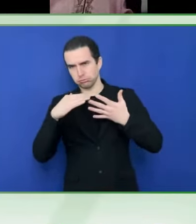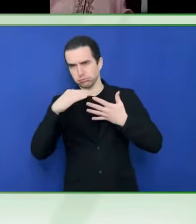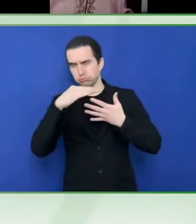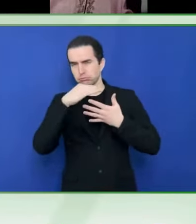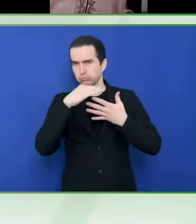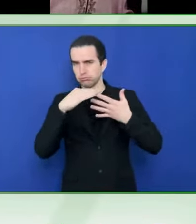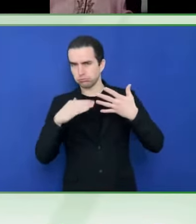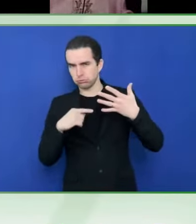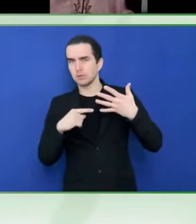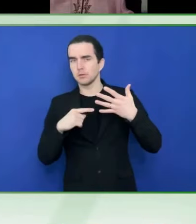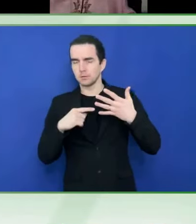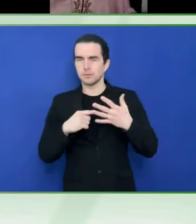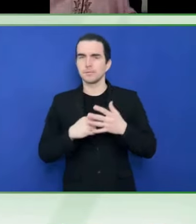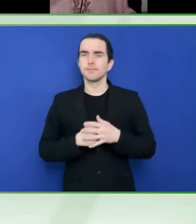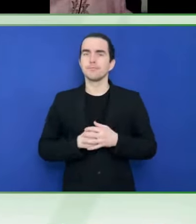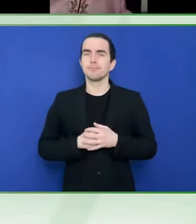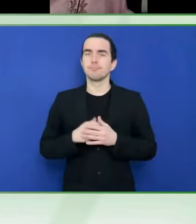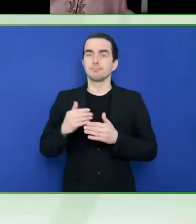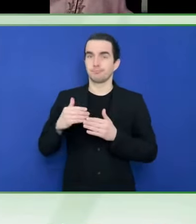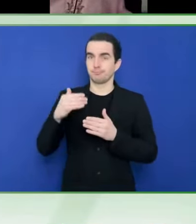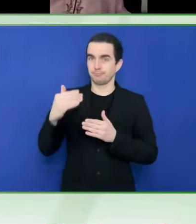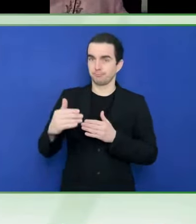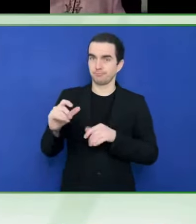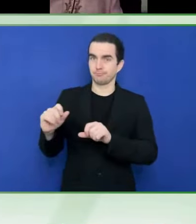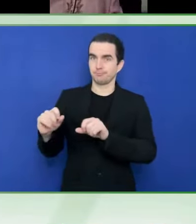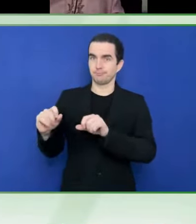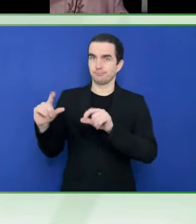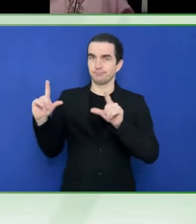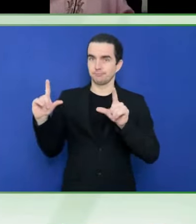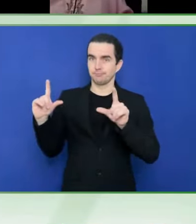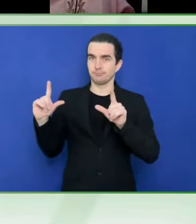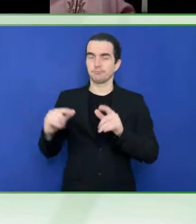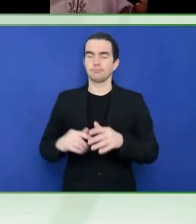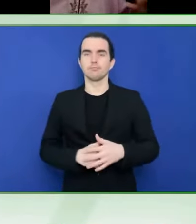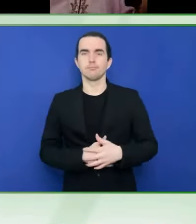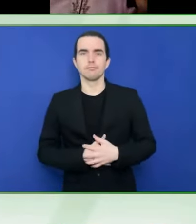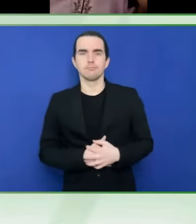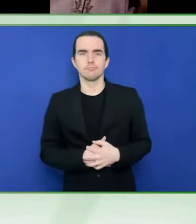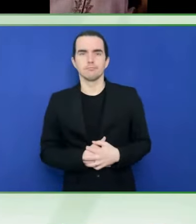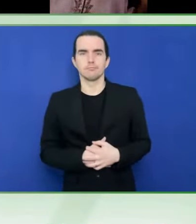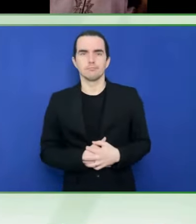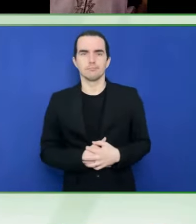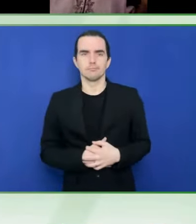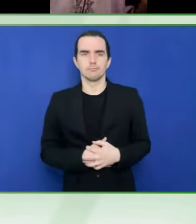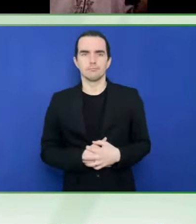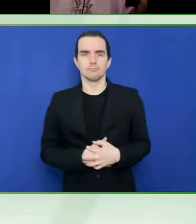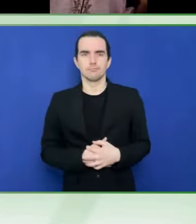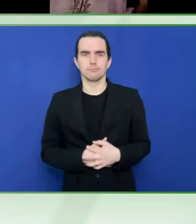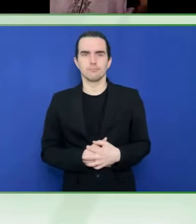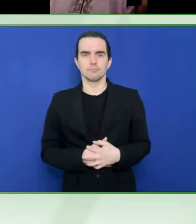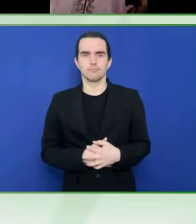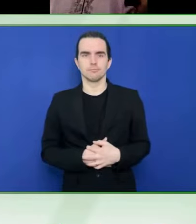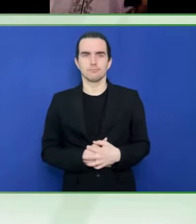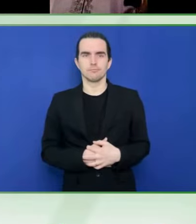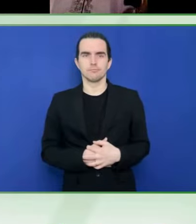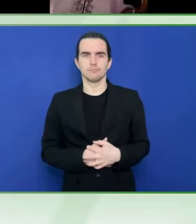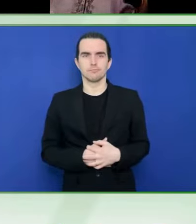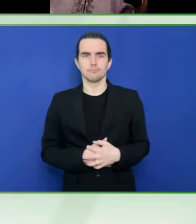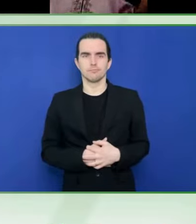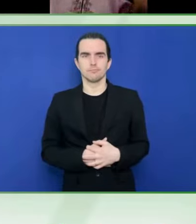We follow the Government of India guidelines on accessibility. We enjoy,